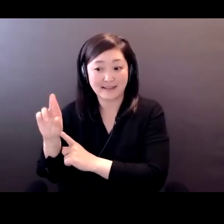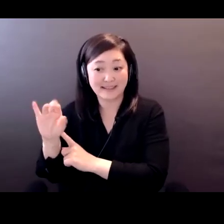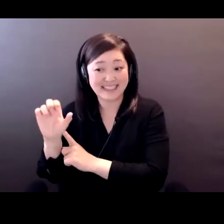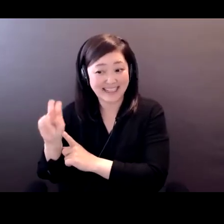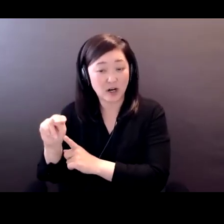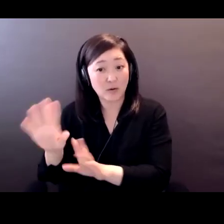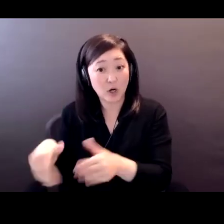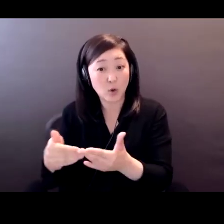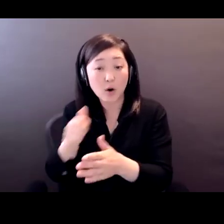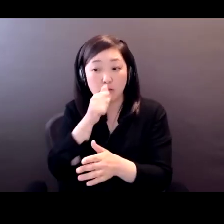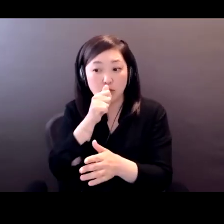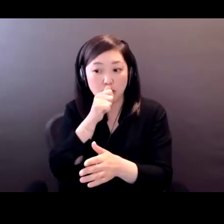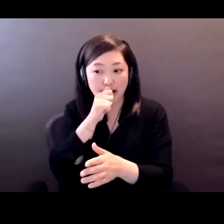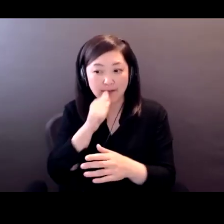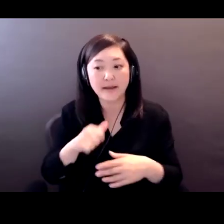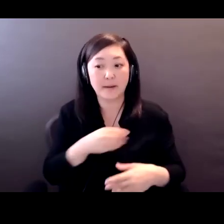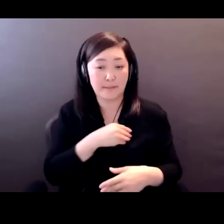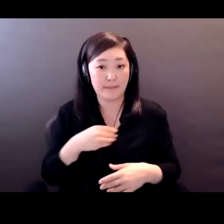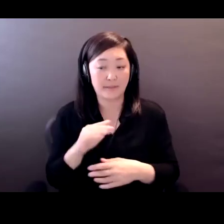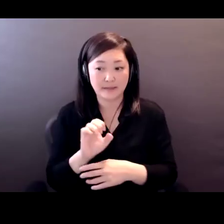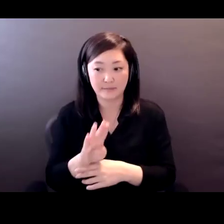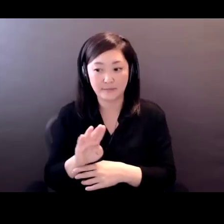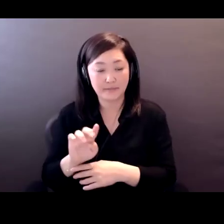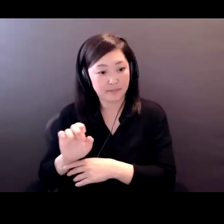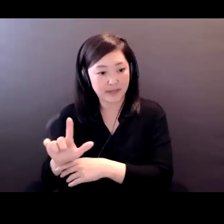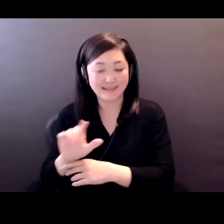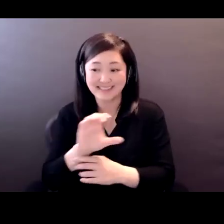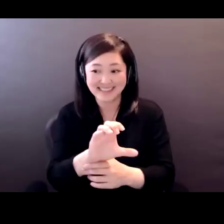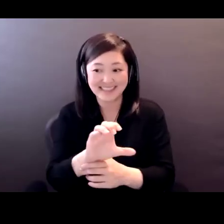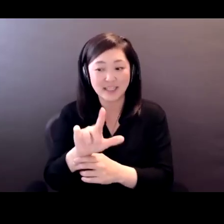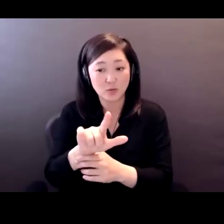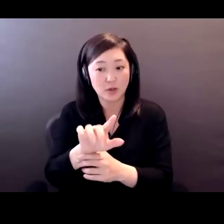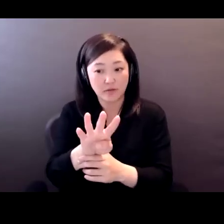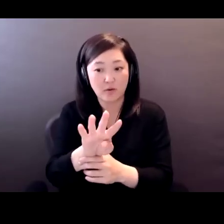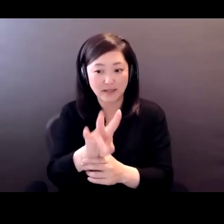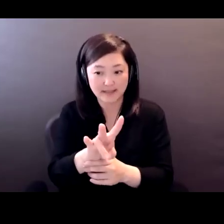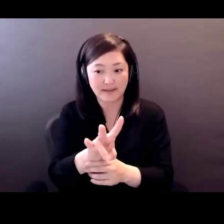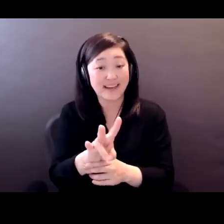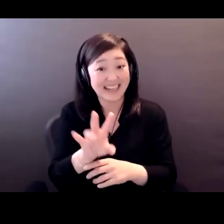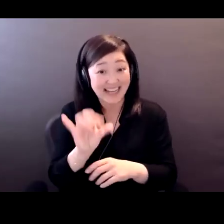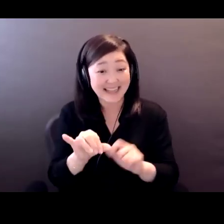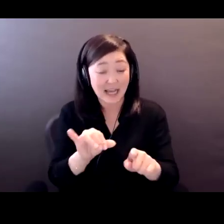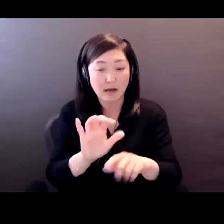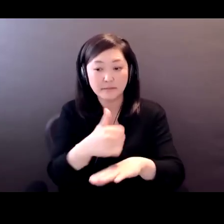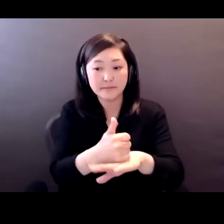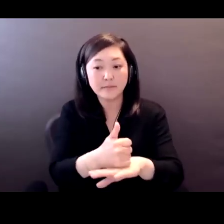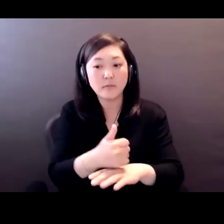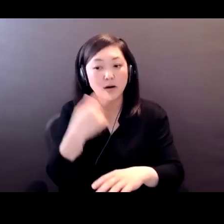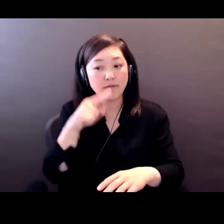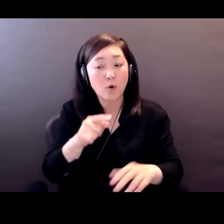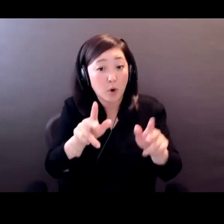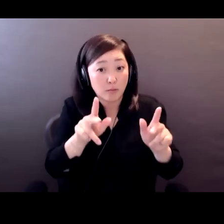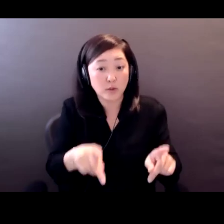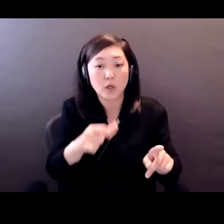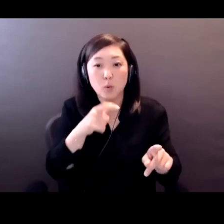Bill C-247. This offense would have applied to persons who are